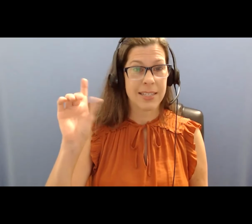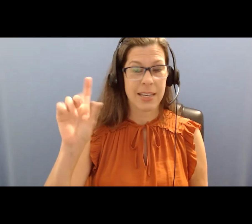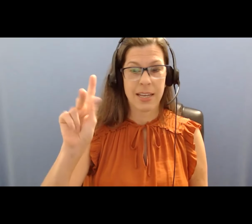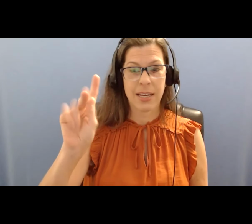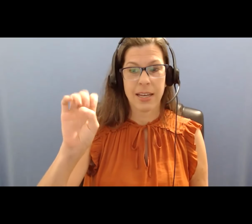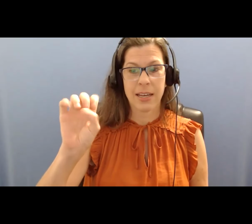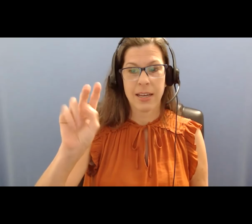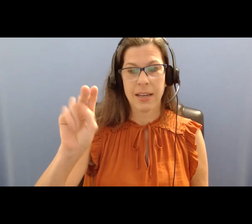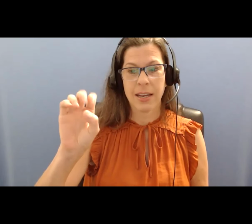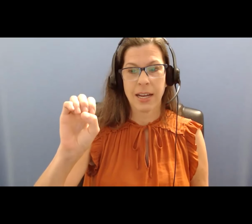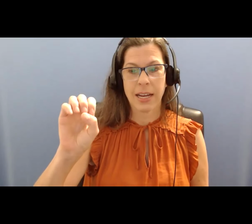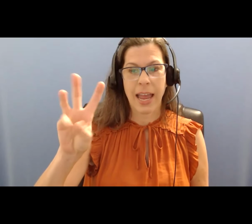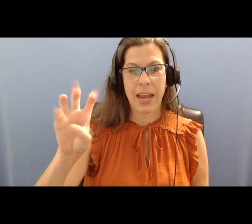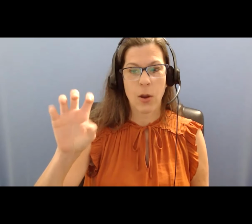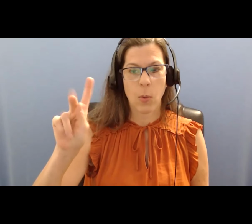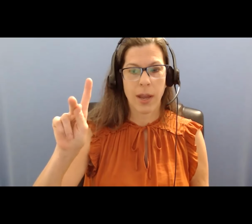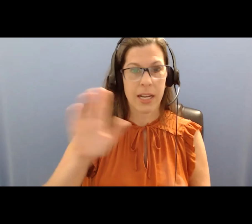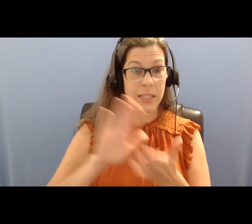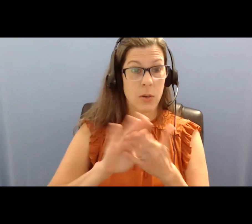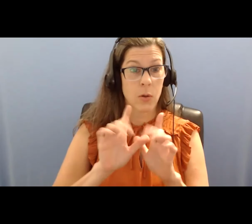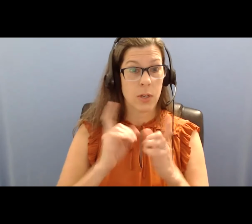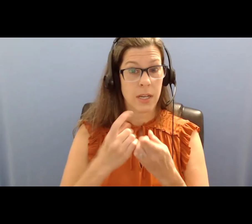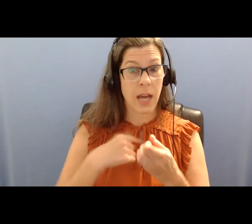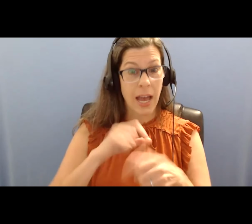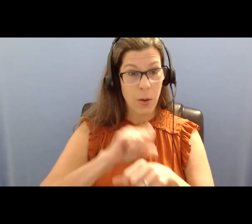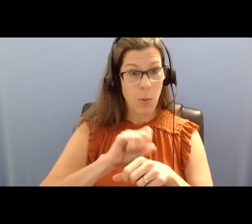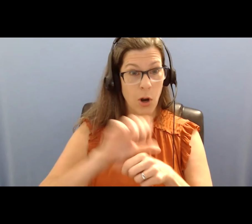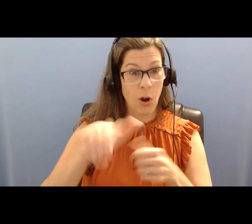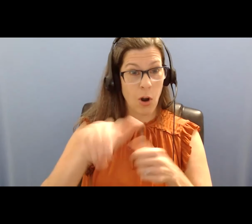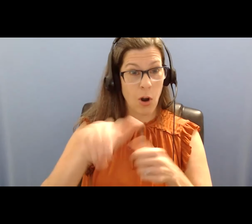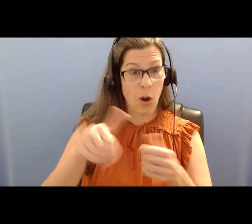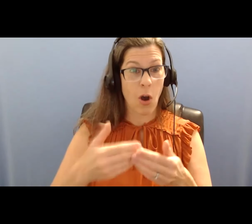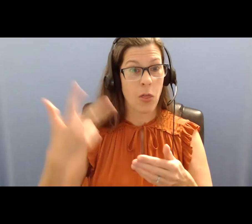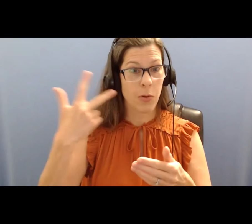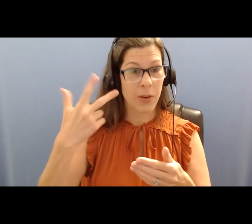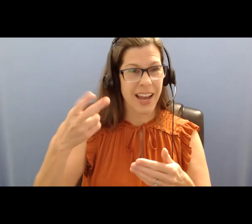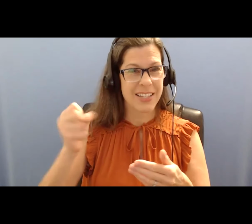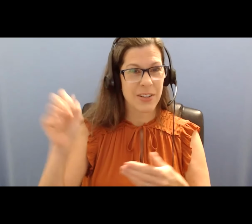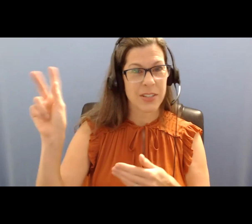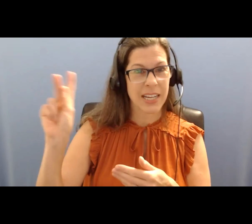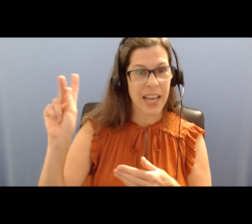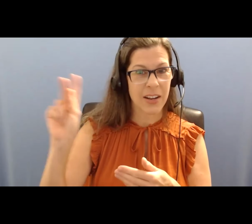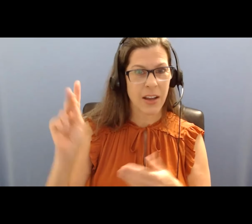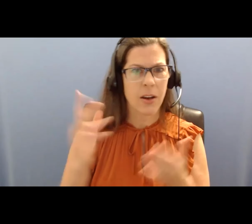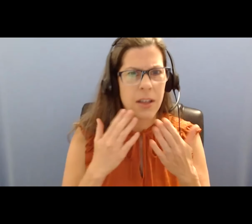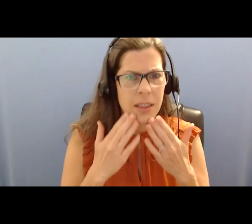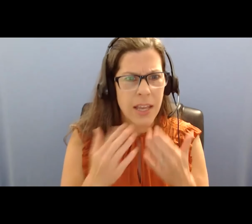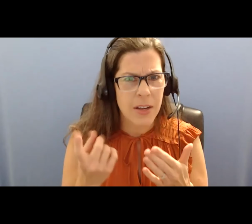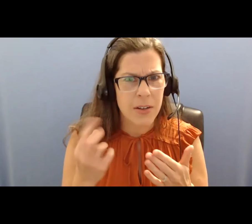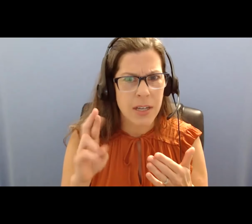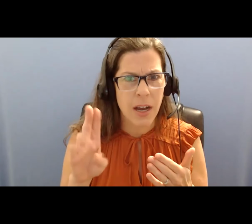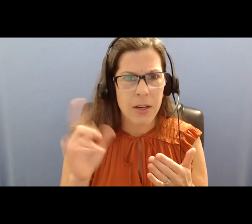And I work with all 3 high schools in Kennewick. Oh yes, thank you, Dr. Ballard, we'll do